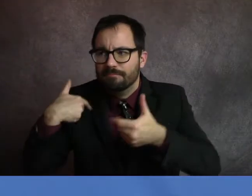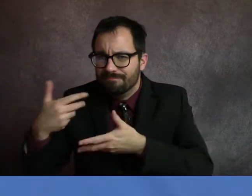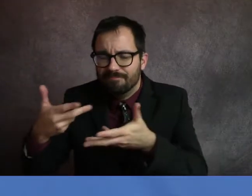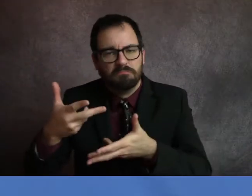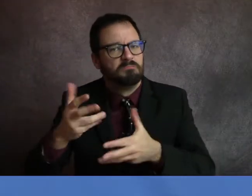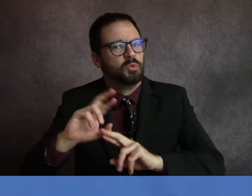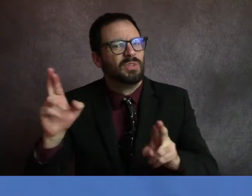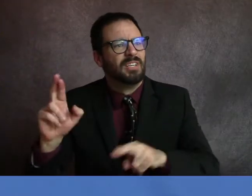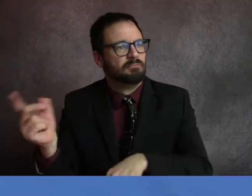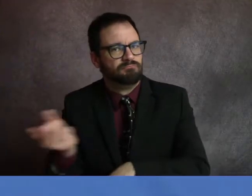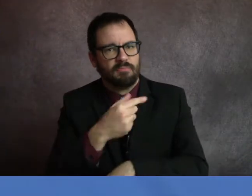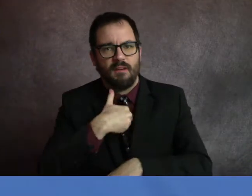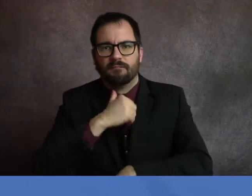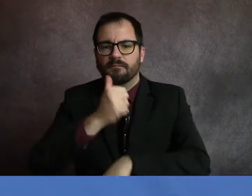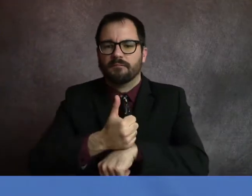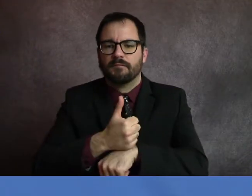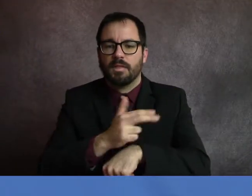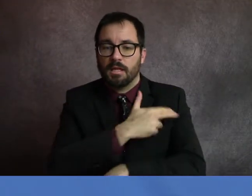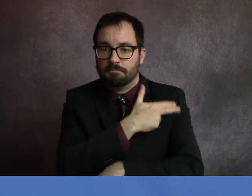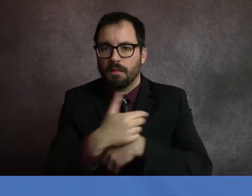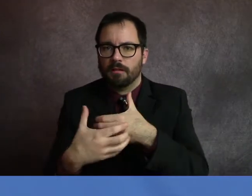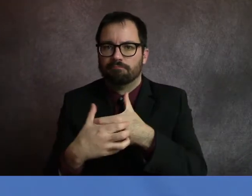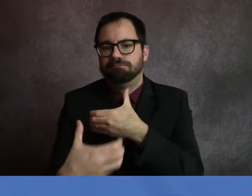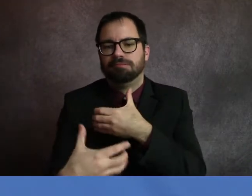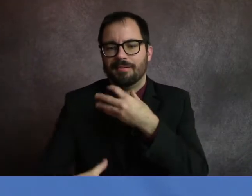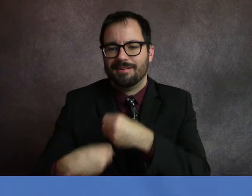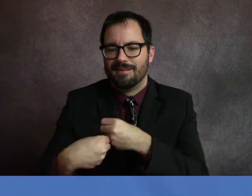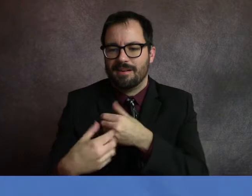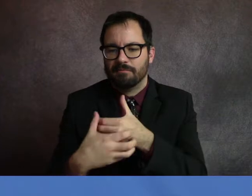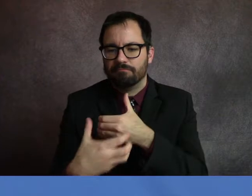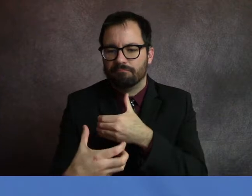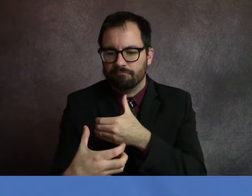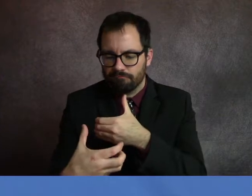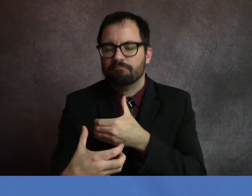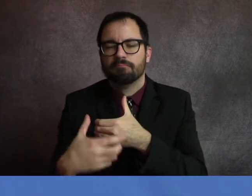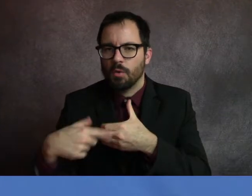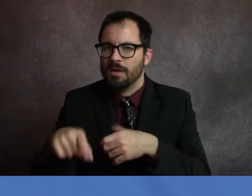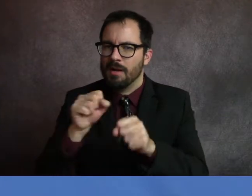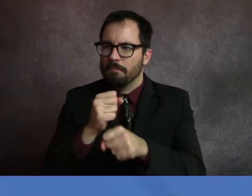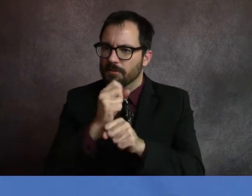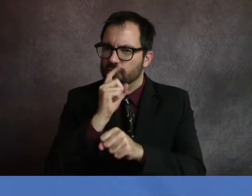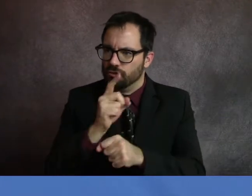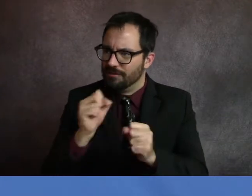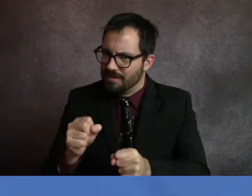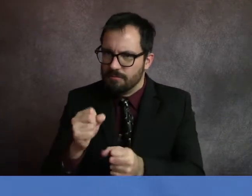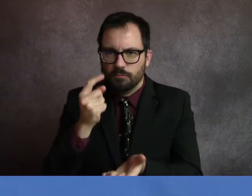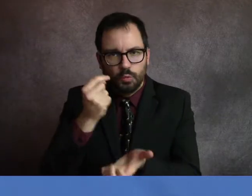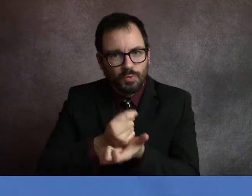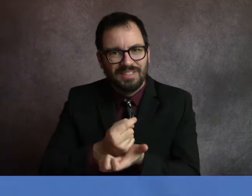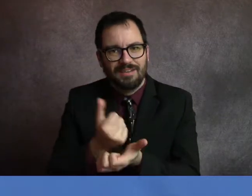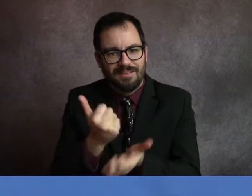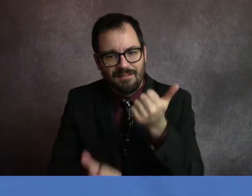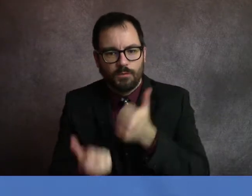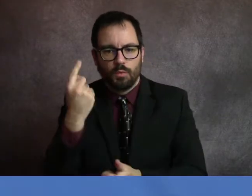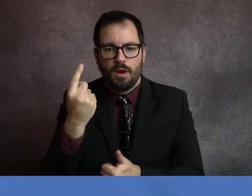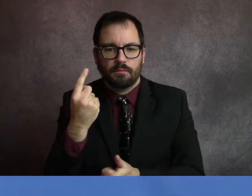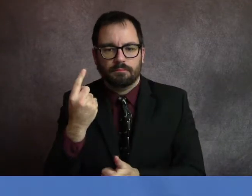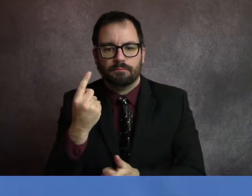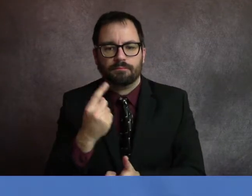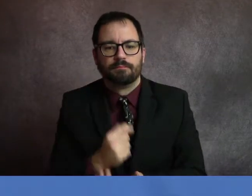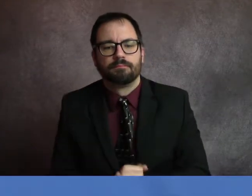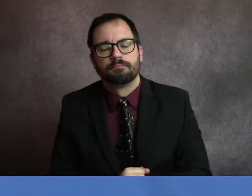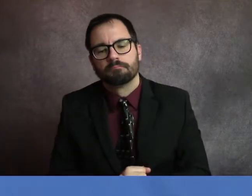to expand the capacity and treat everyone who needs it. They are not in danger at the moment of being overwhelmed, our